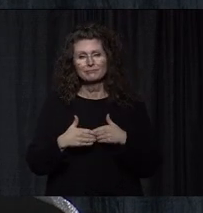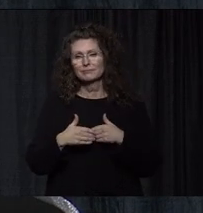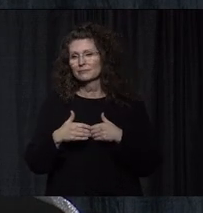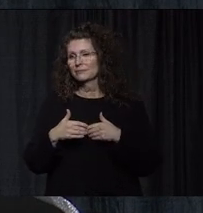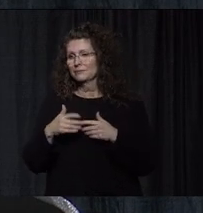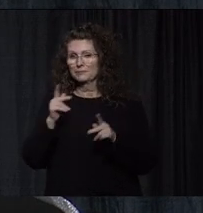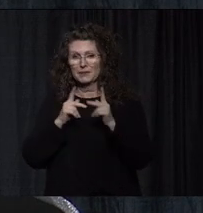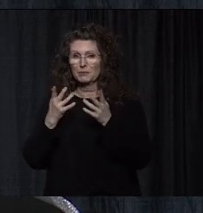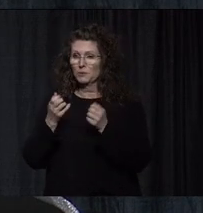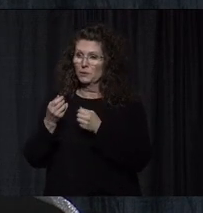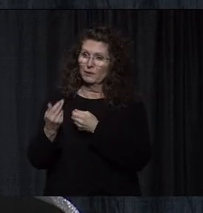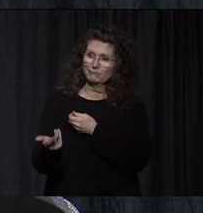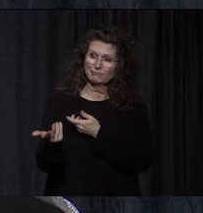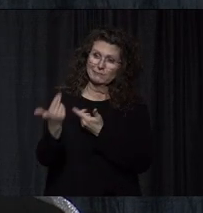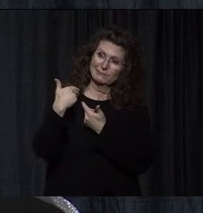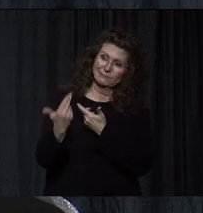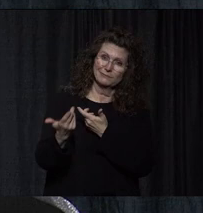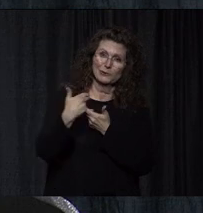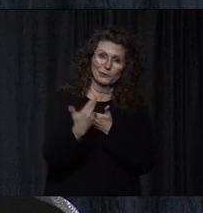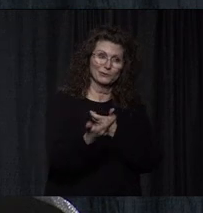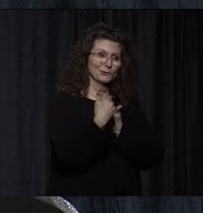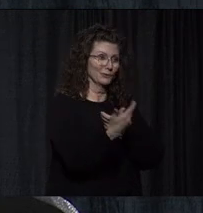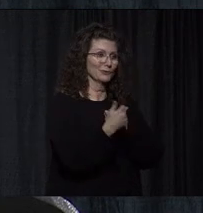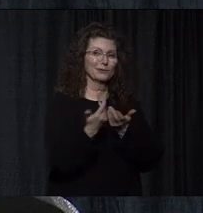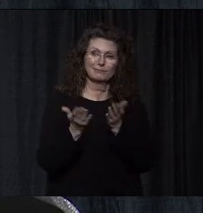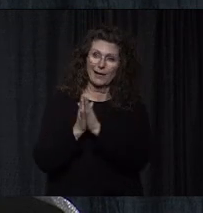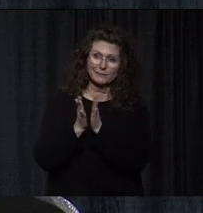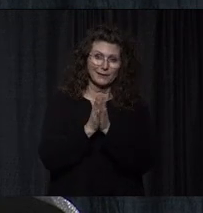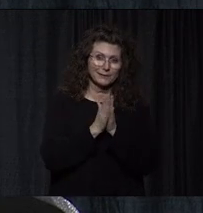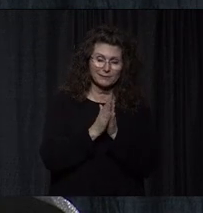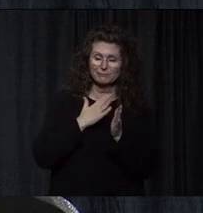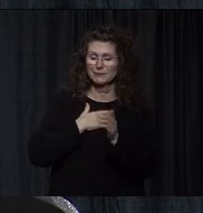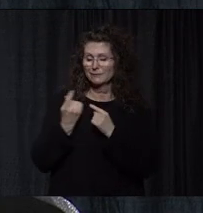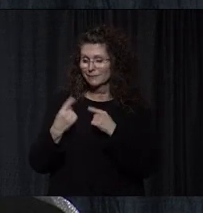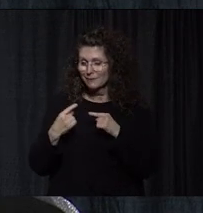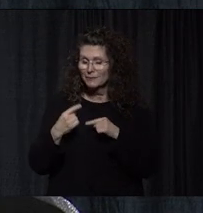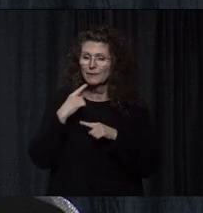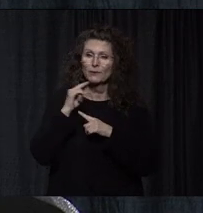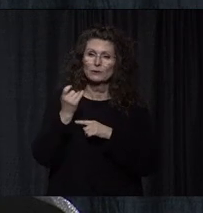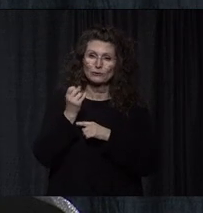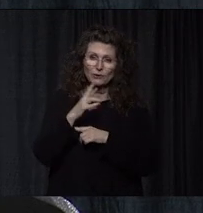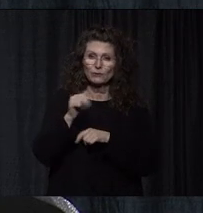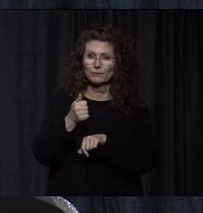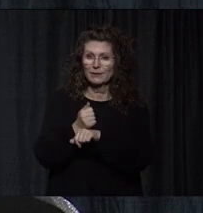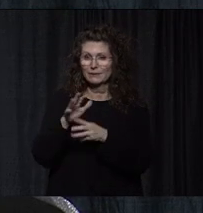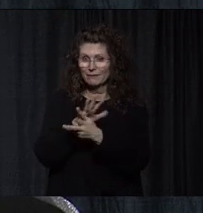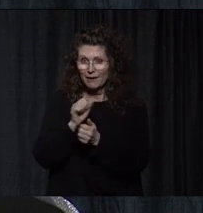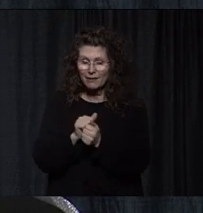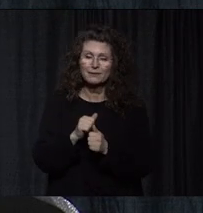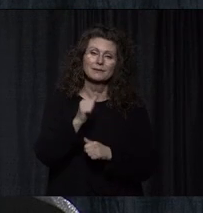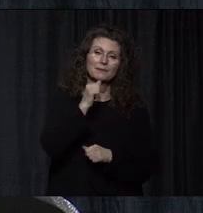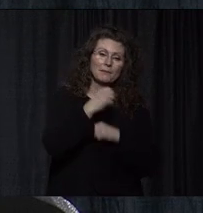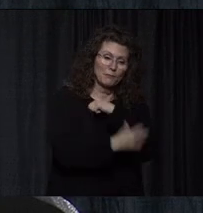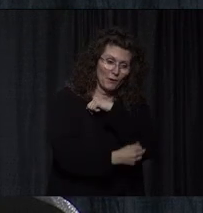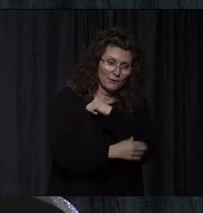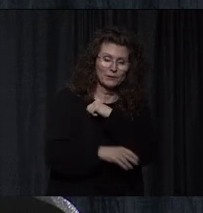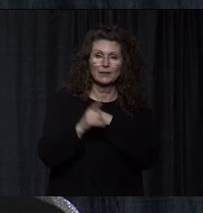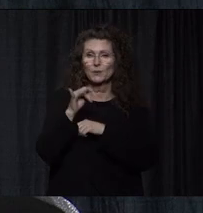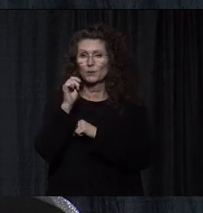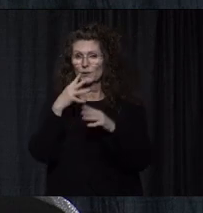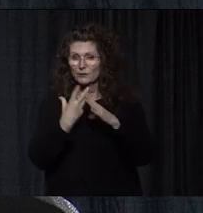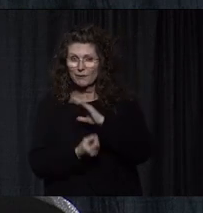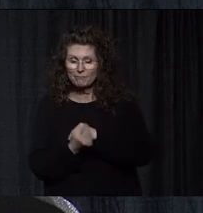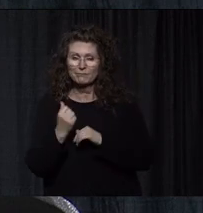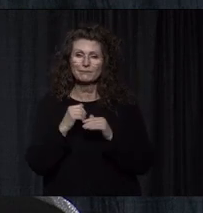leader and a speaker on gender equity and gender-based violence, women's poverty and wage gap,